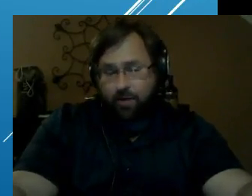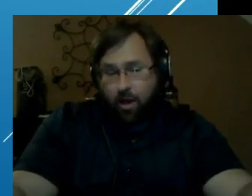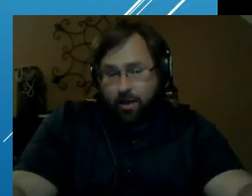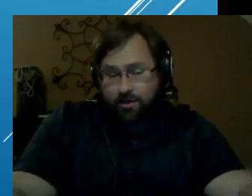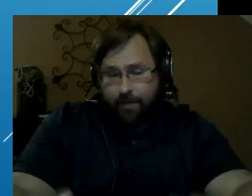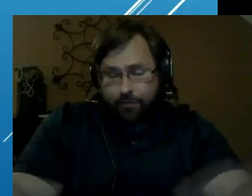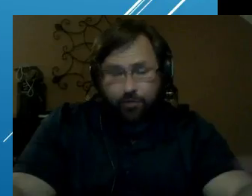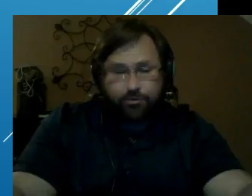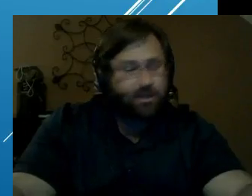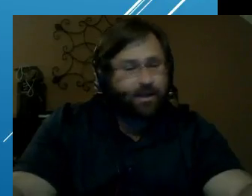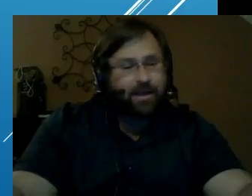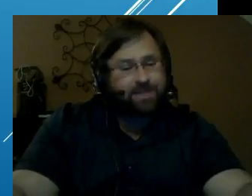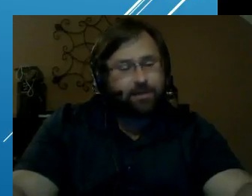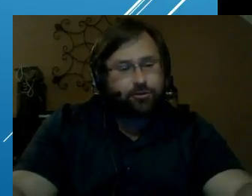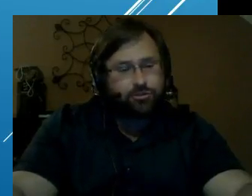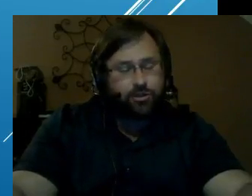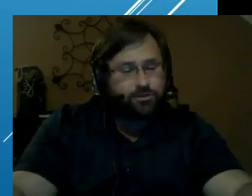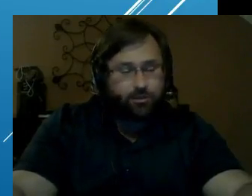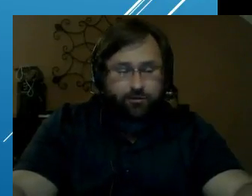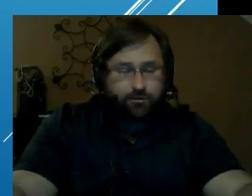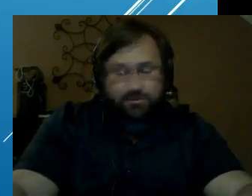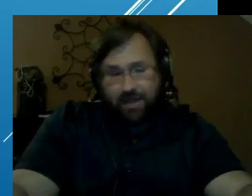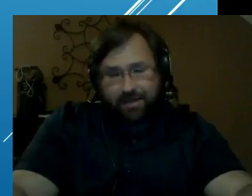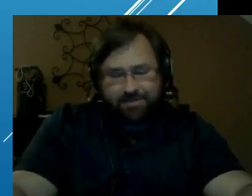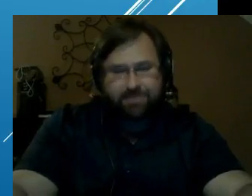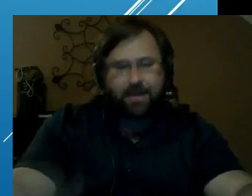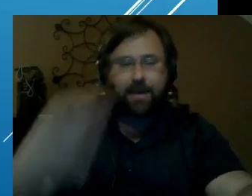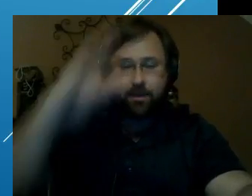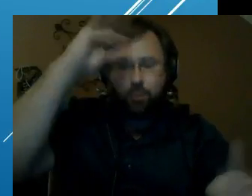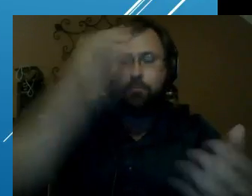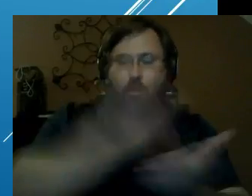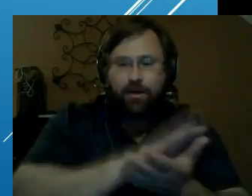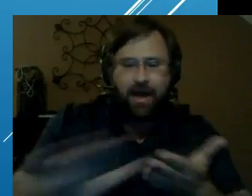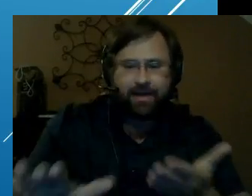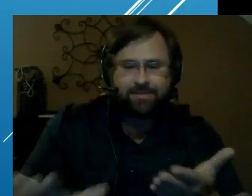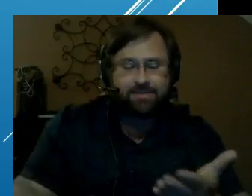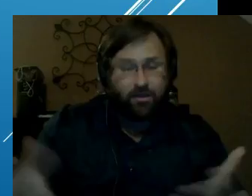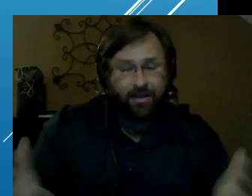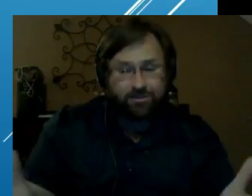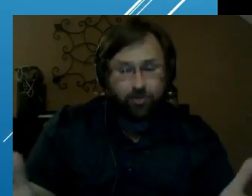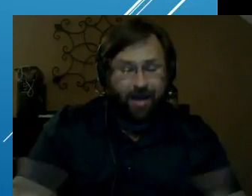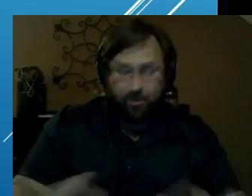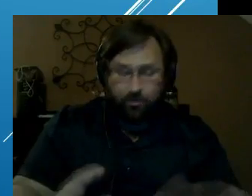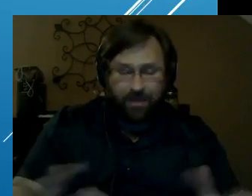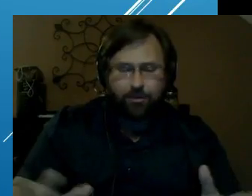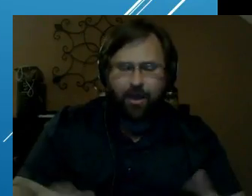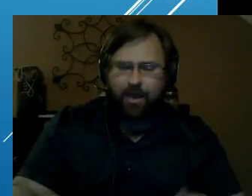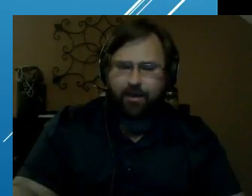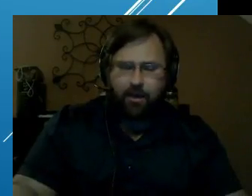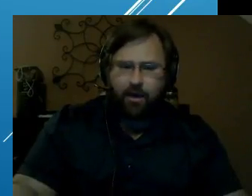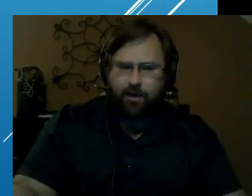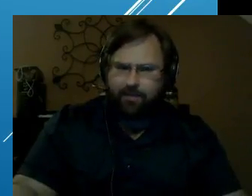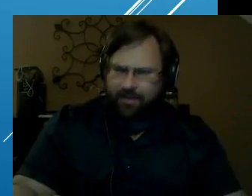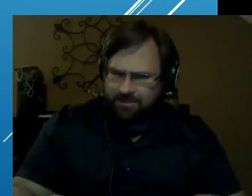not used, it has to be understood. So if you sign a sentence like boy nice, that's grammatical, that's